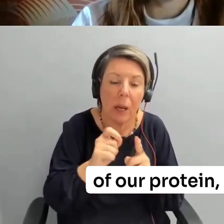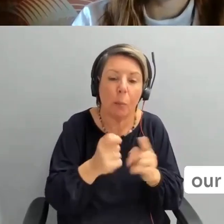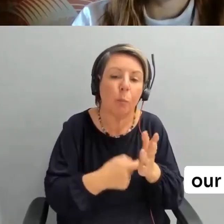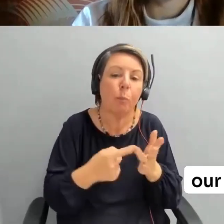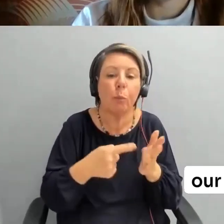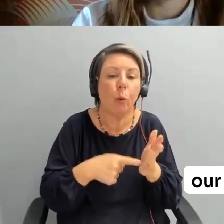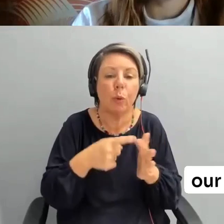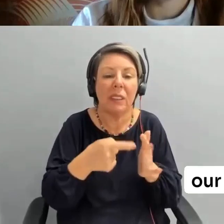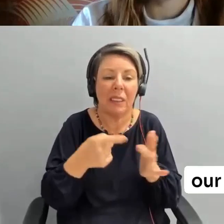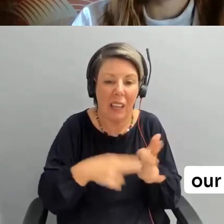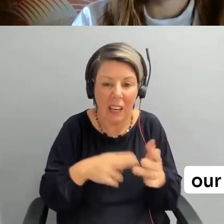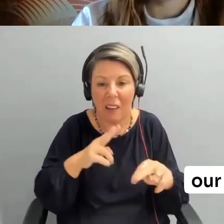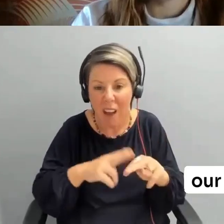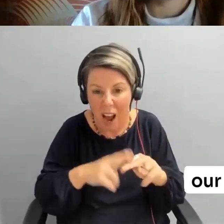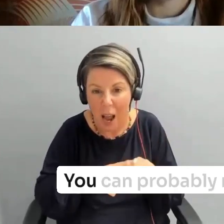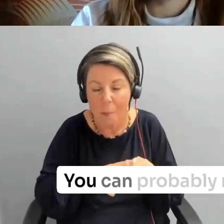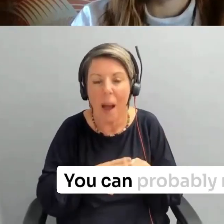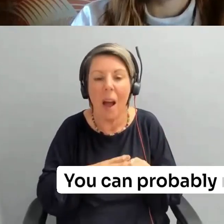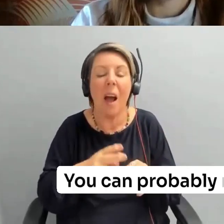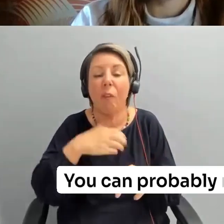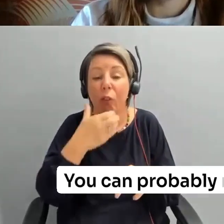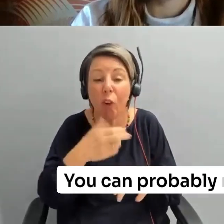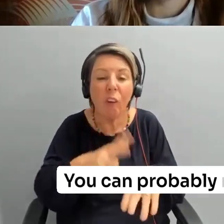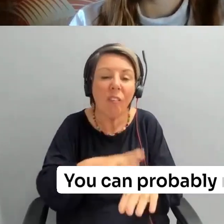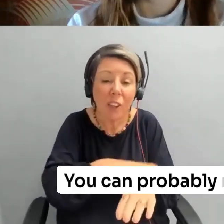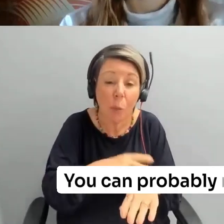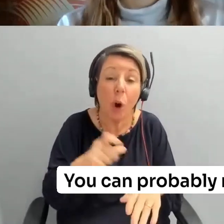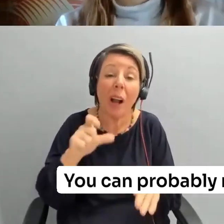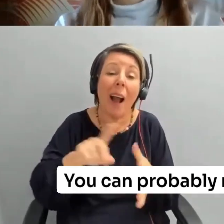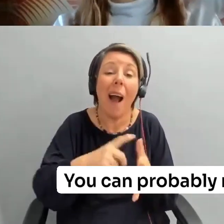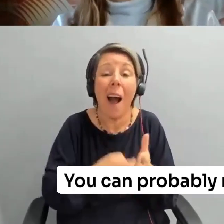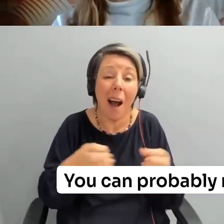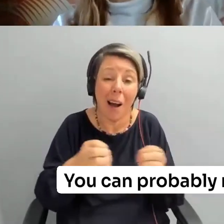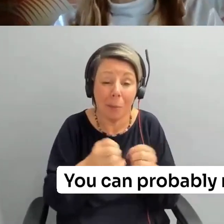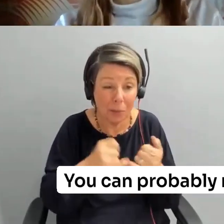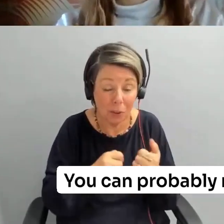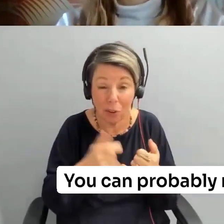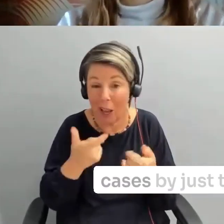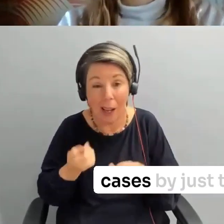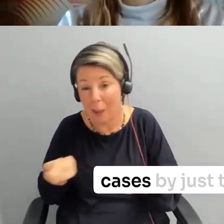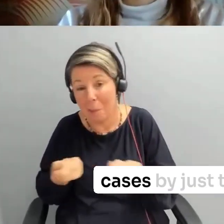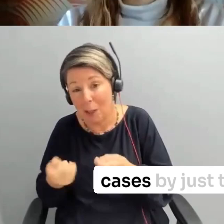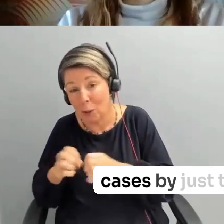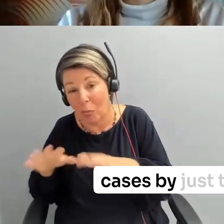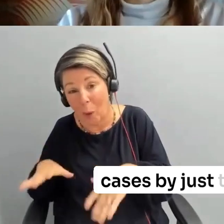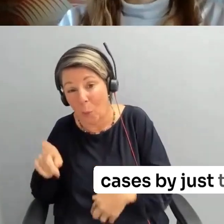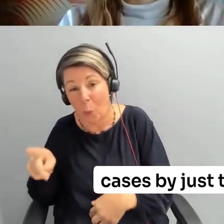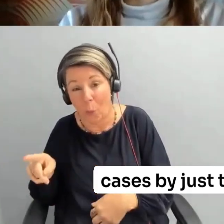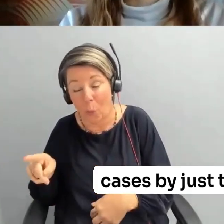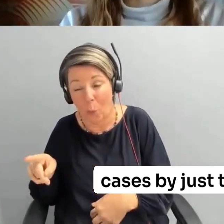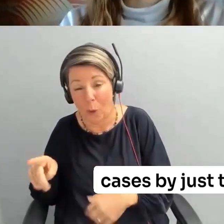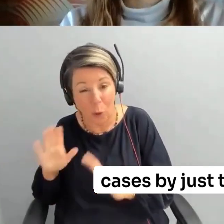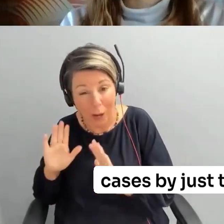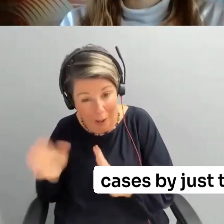veg, our carbohydrates, you can probably manage without them in most cases by just trying